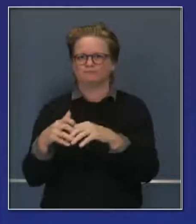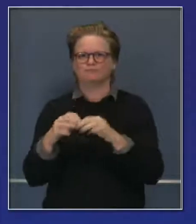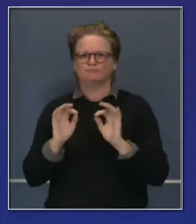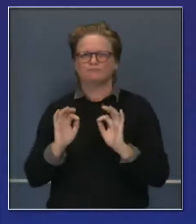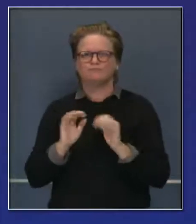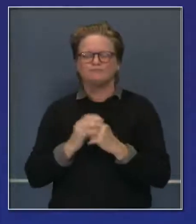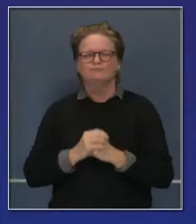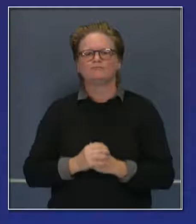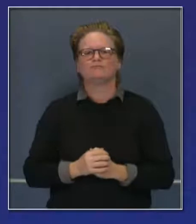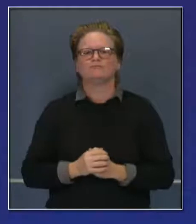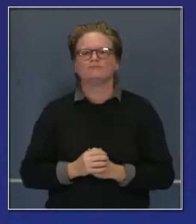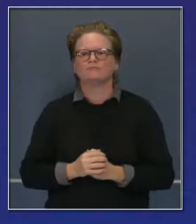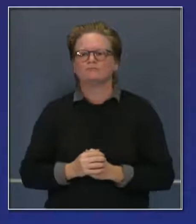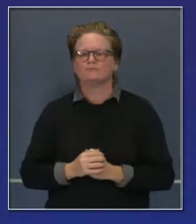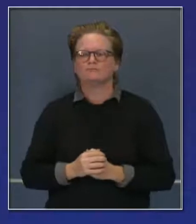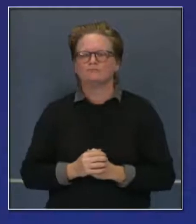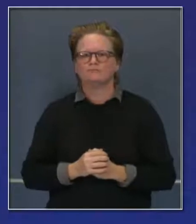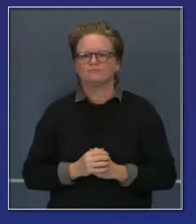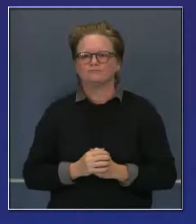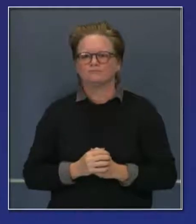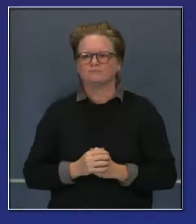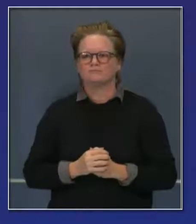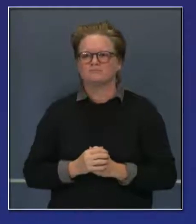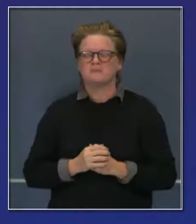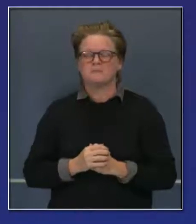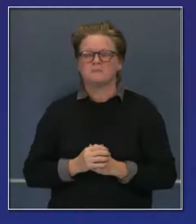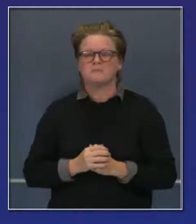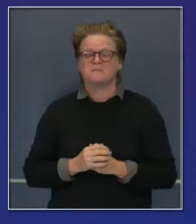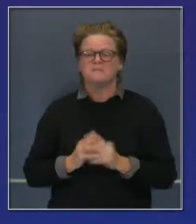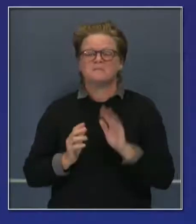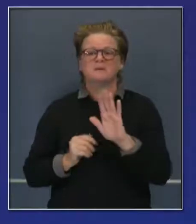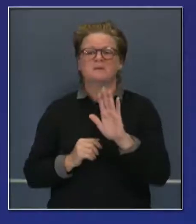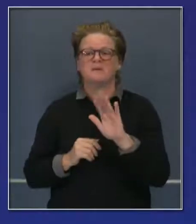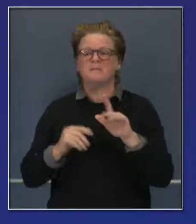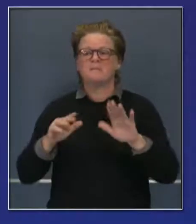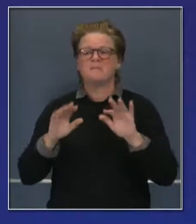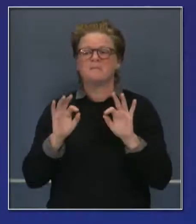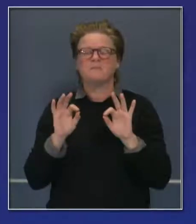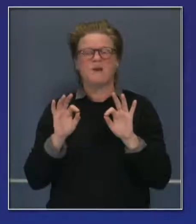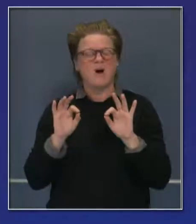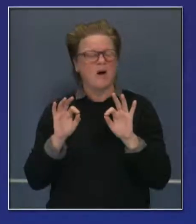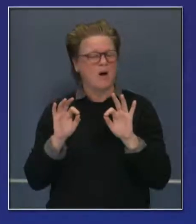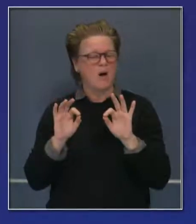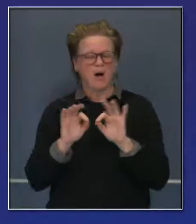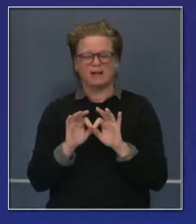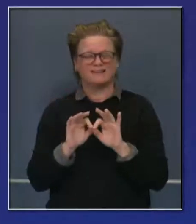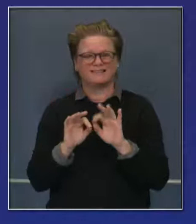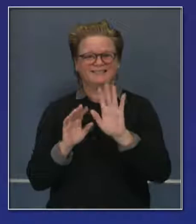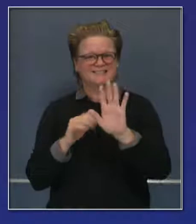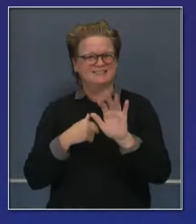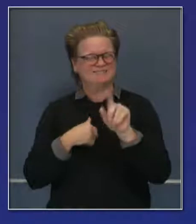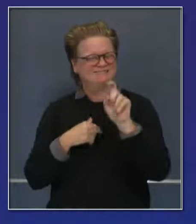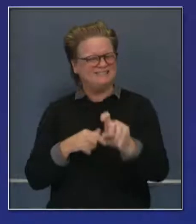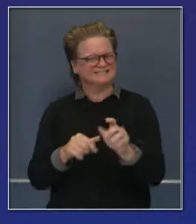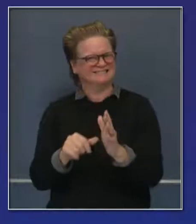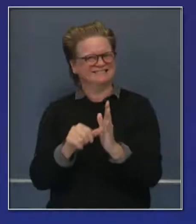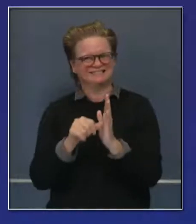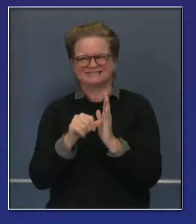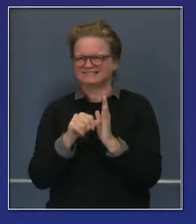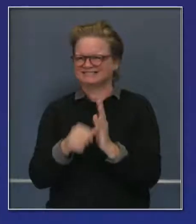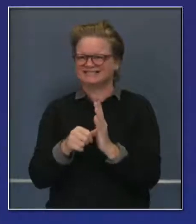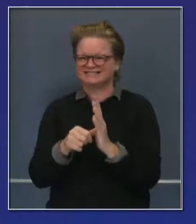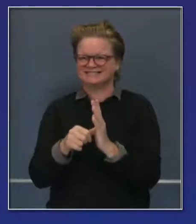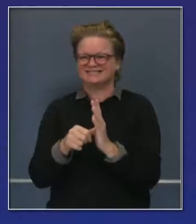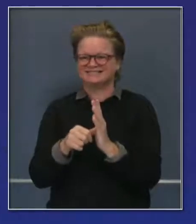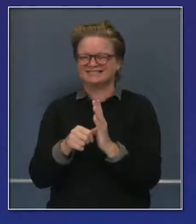One of the most important things we focus on, and certainly all of you focus on, you look forward not to Mondays, but Tuesdays when